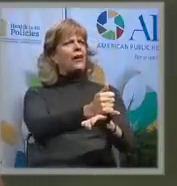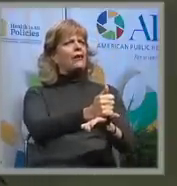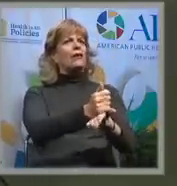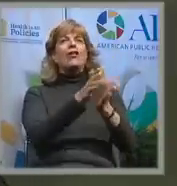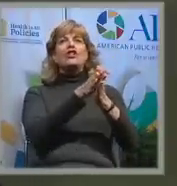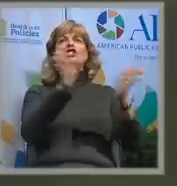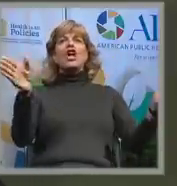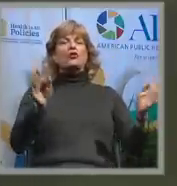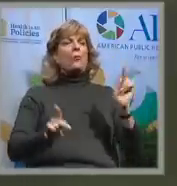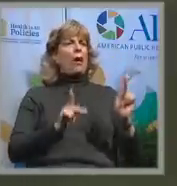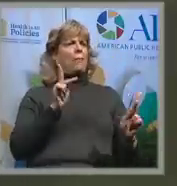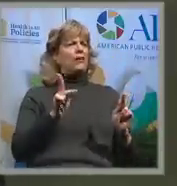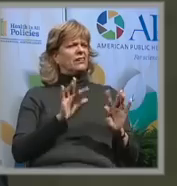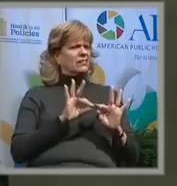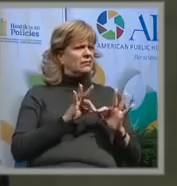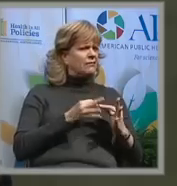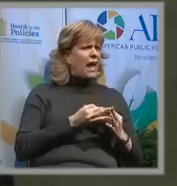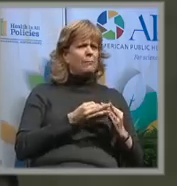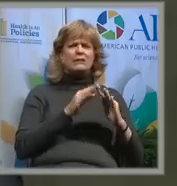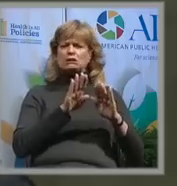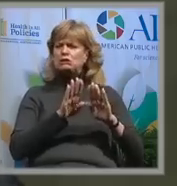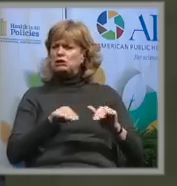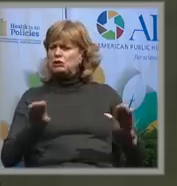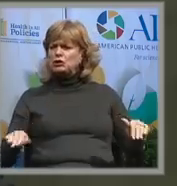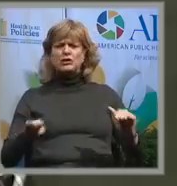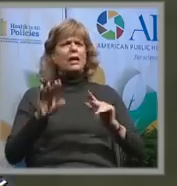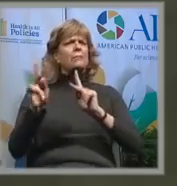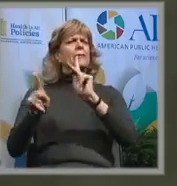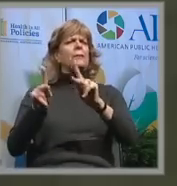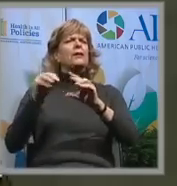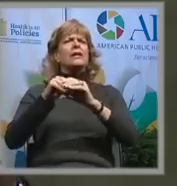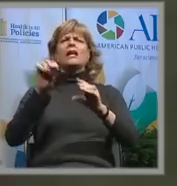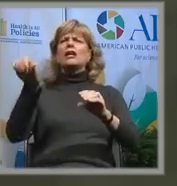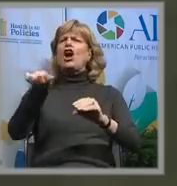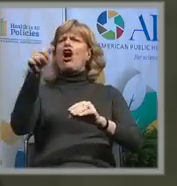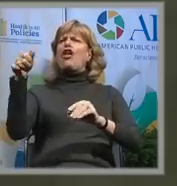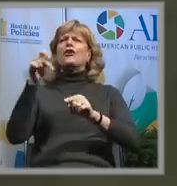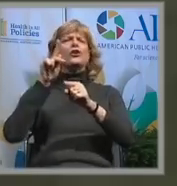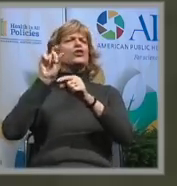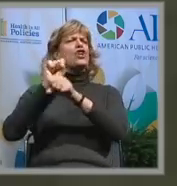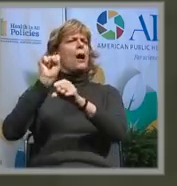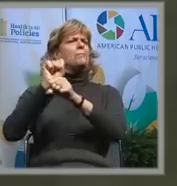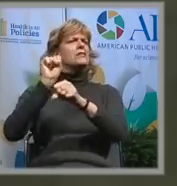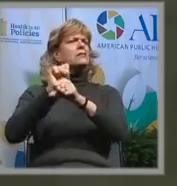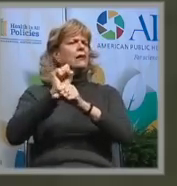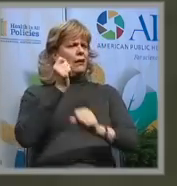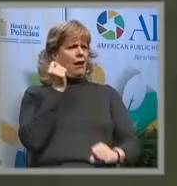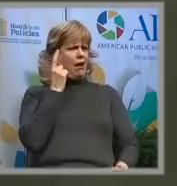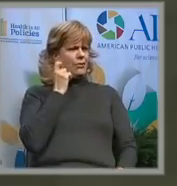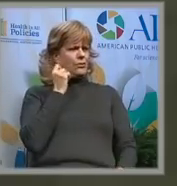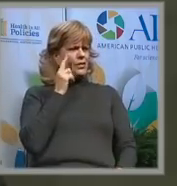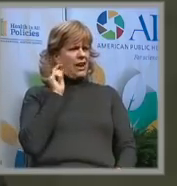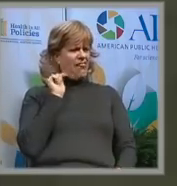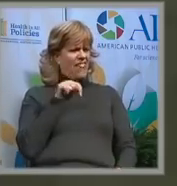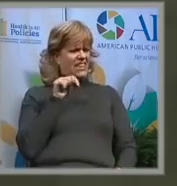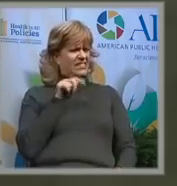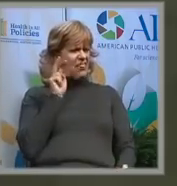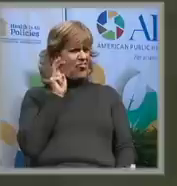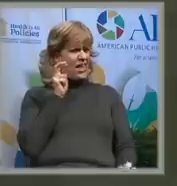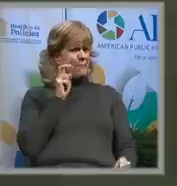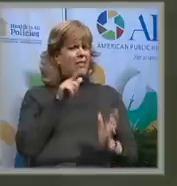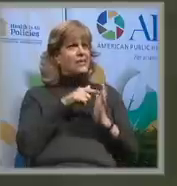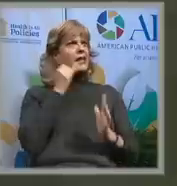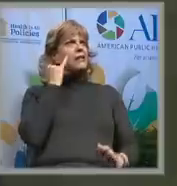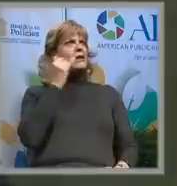general public, families and children and people in other professions understand that this theme, this notion